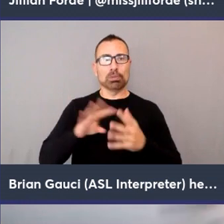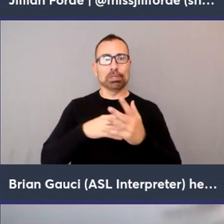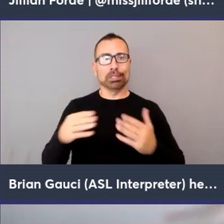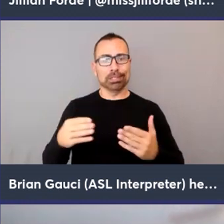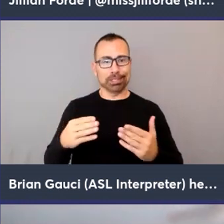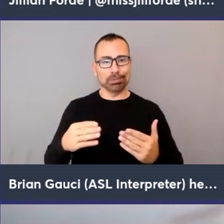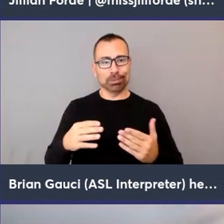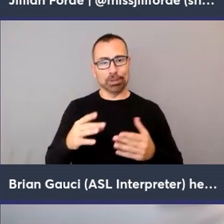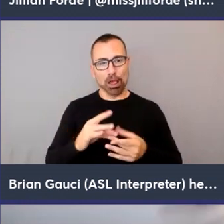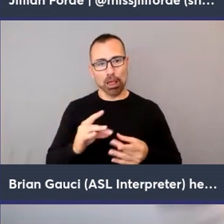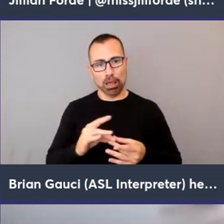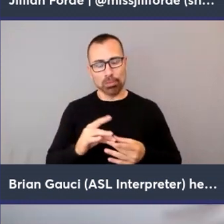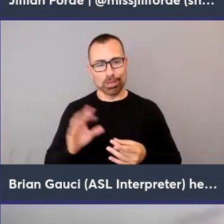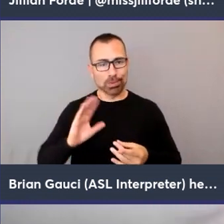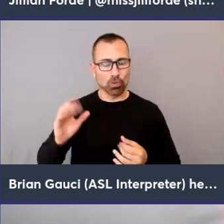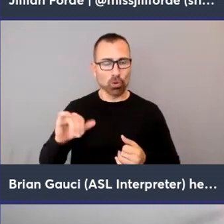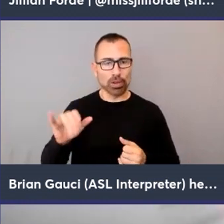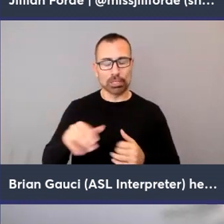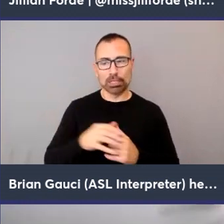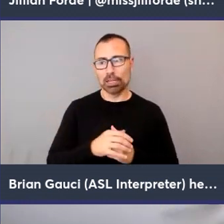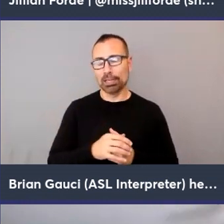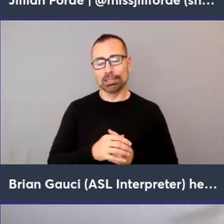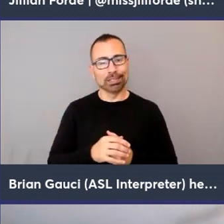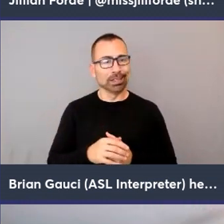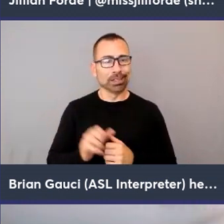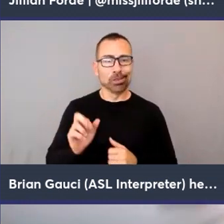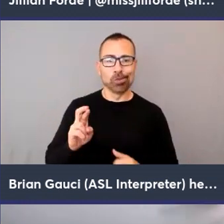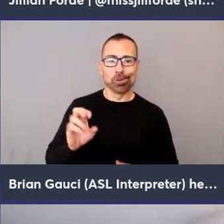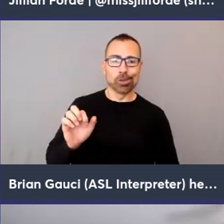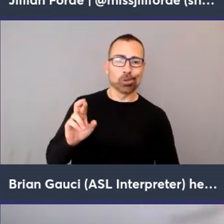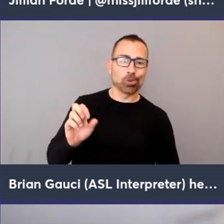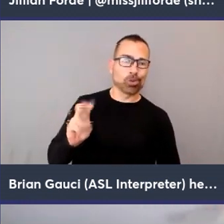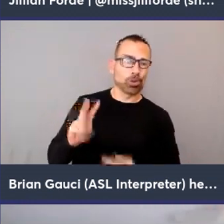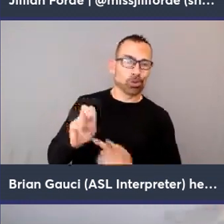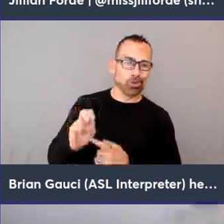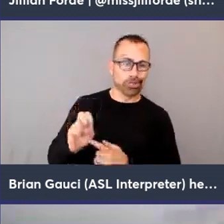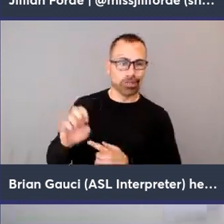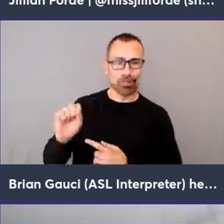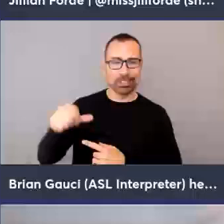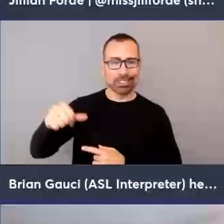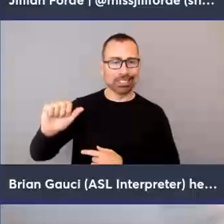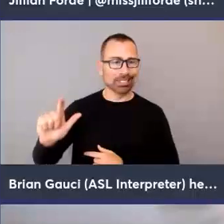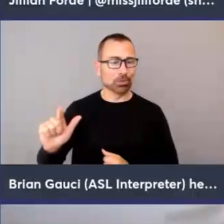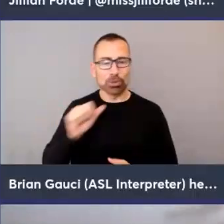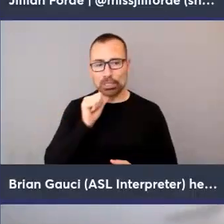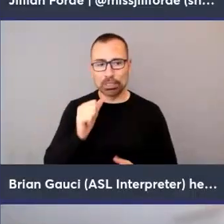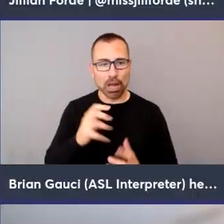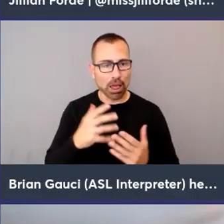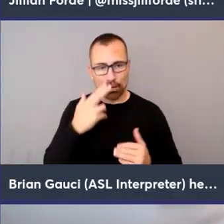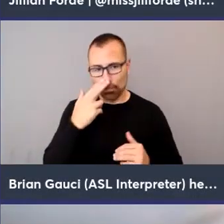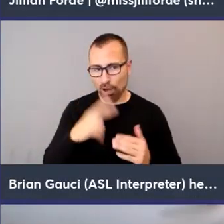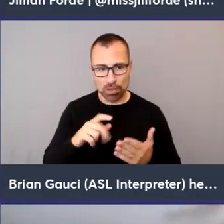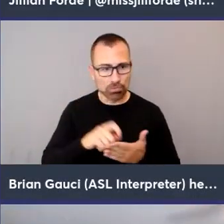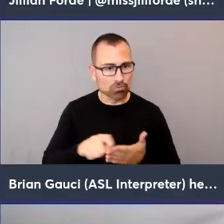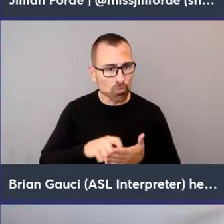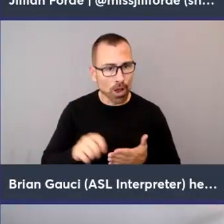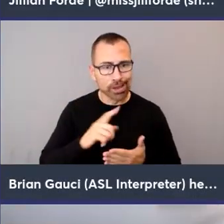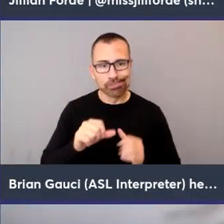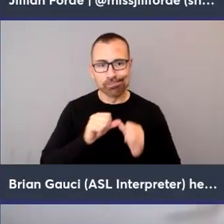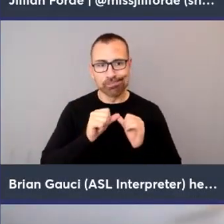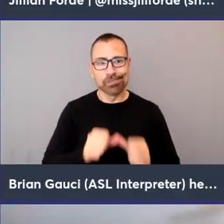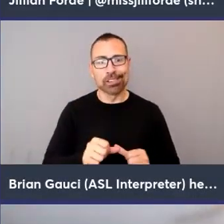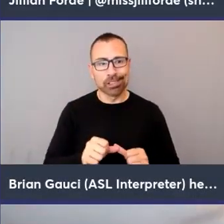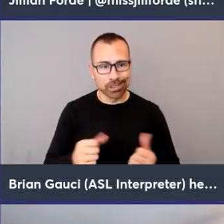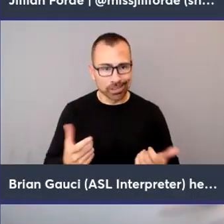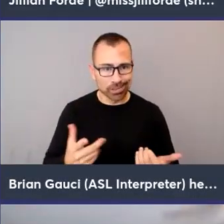like recursive SQL. It's not a lot of fun to write or maintain or make performant. So those sorts